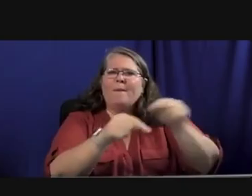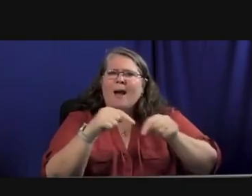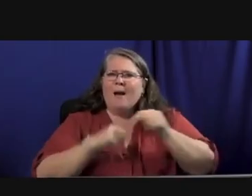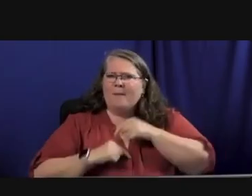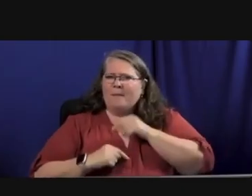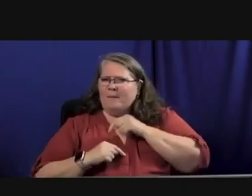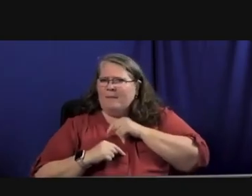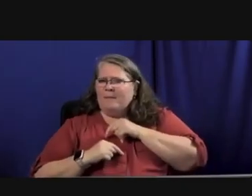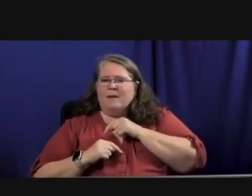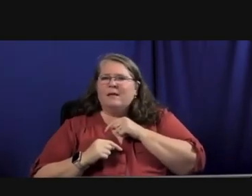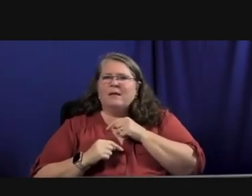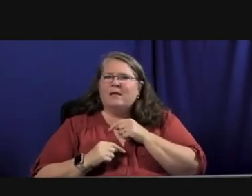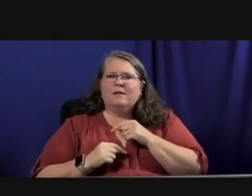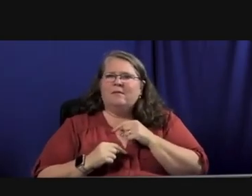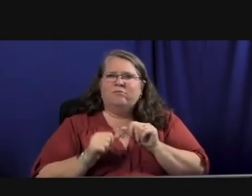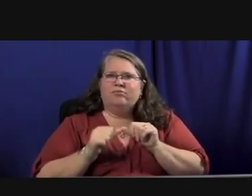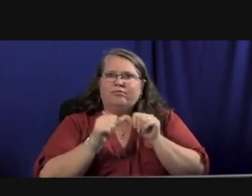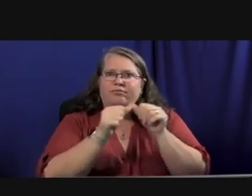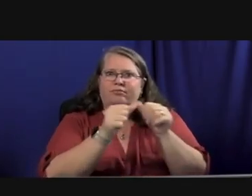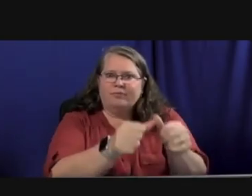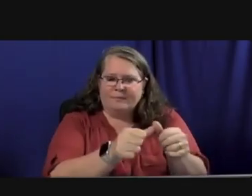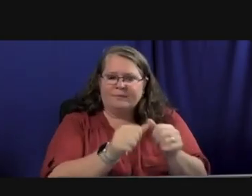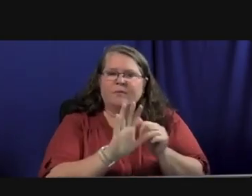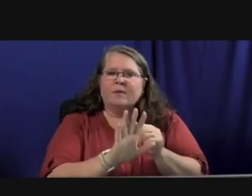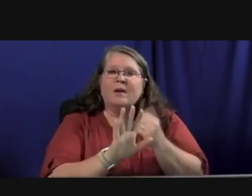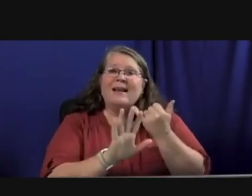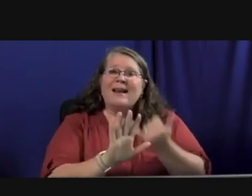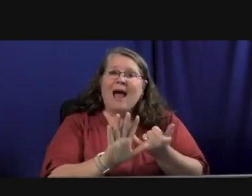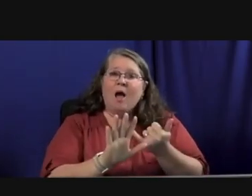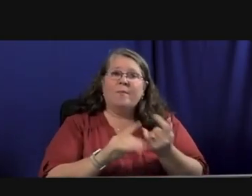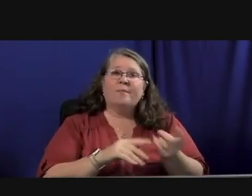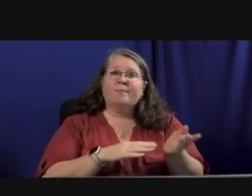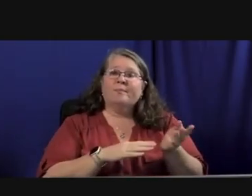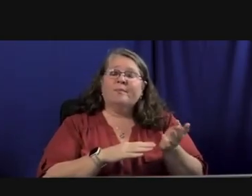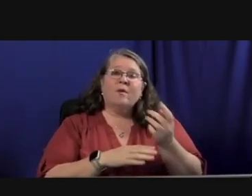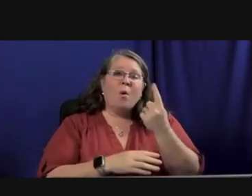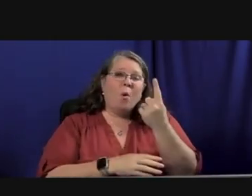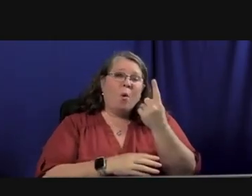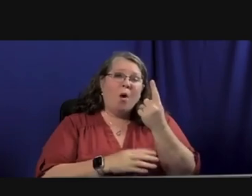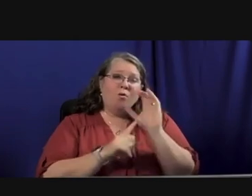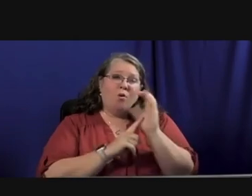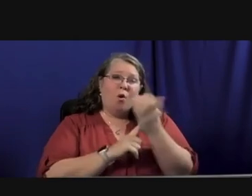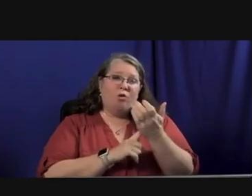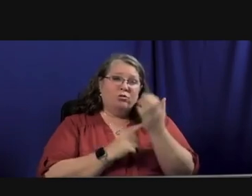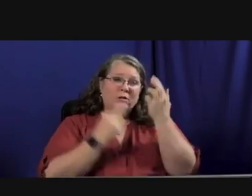a multitude of different things that they're saying within their statement.